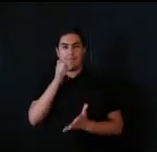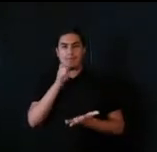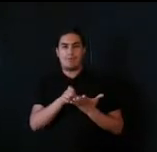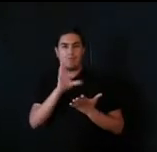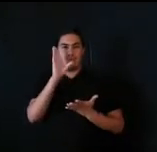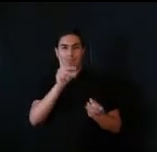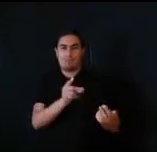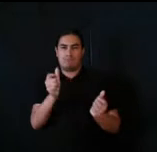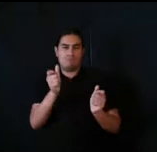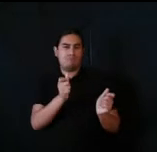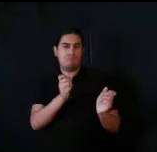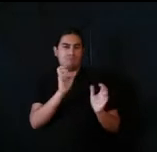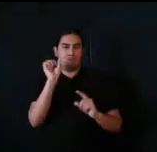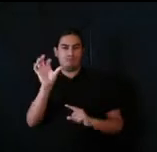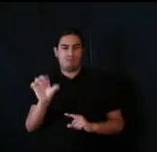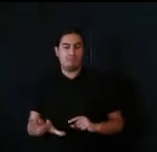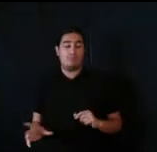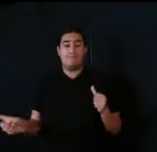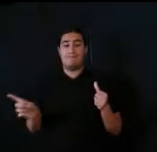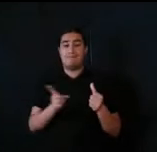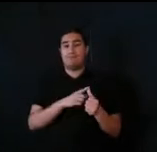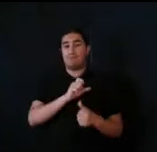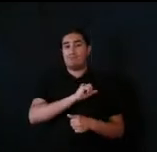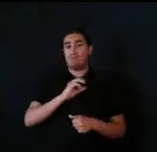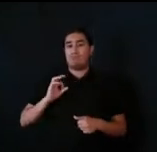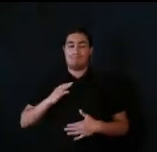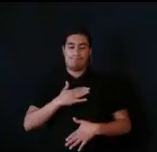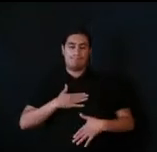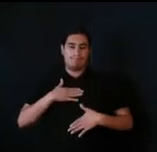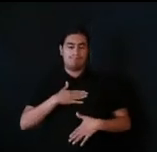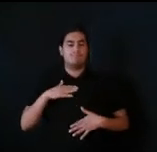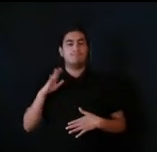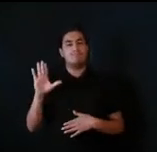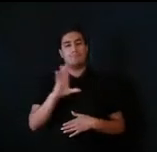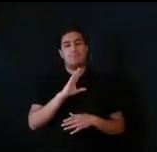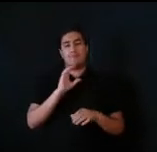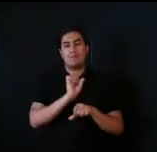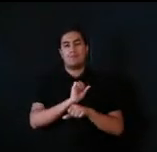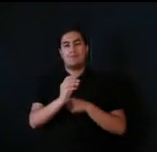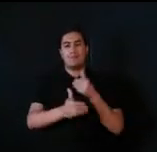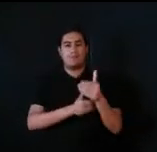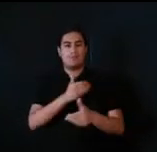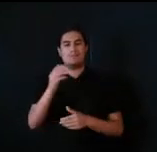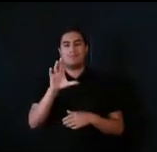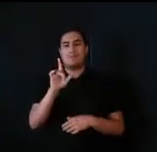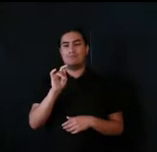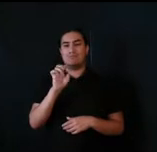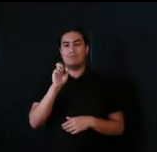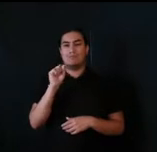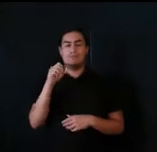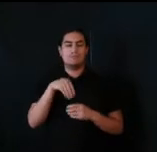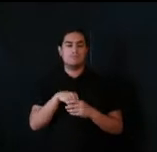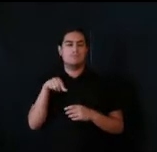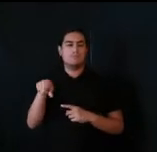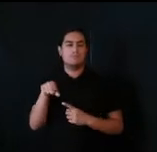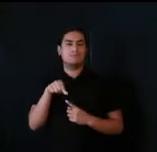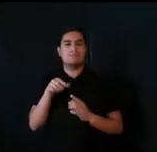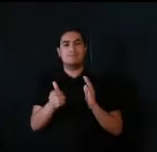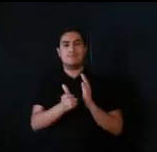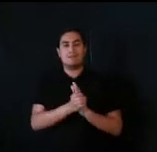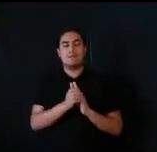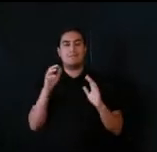quickly first and foremost staff greatly appreciates the effort and process that caltrans has put into this draft addendum it provides